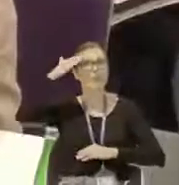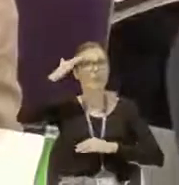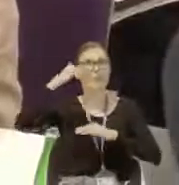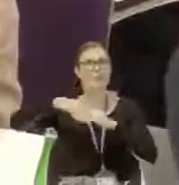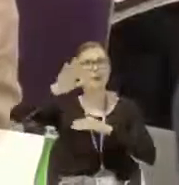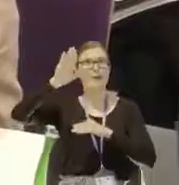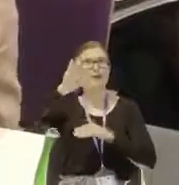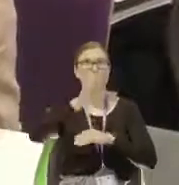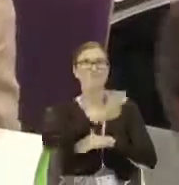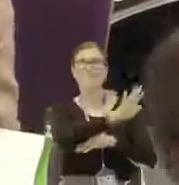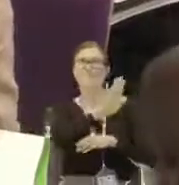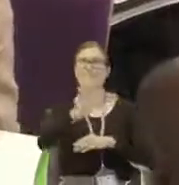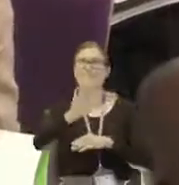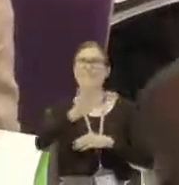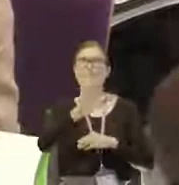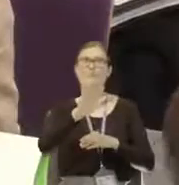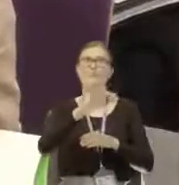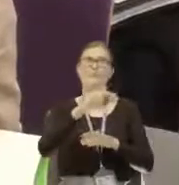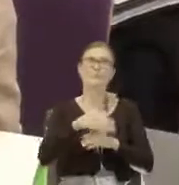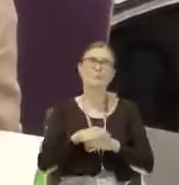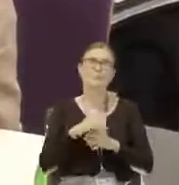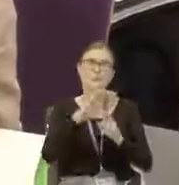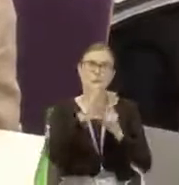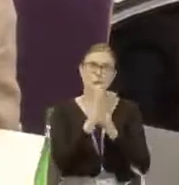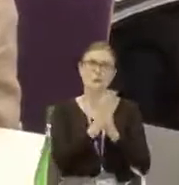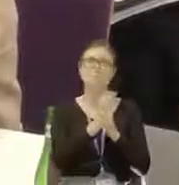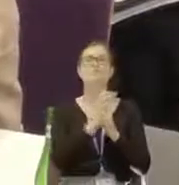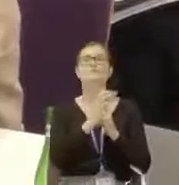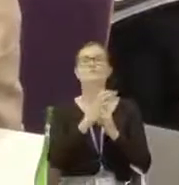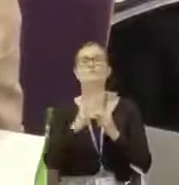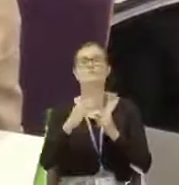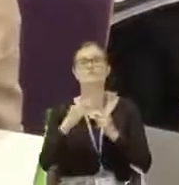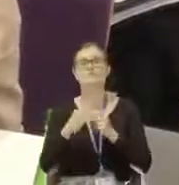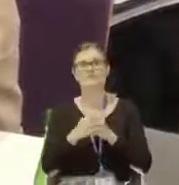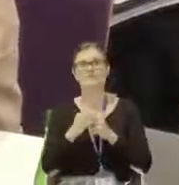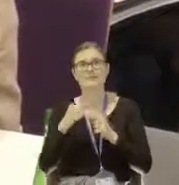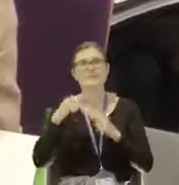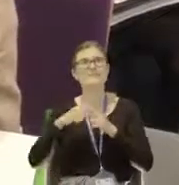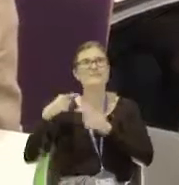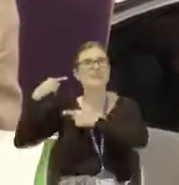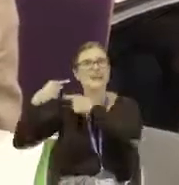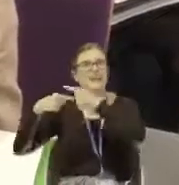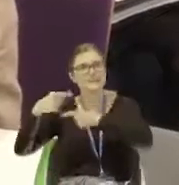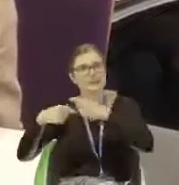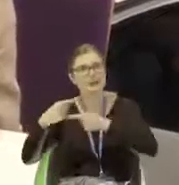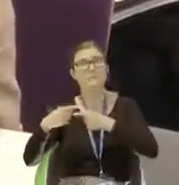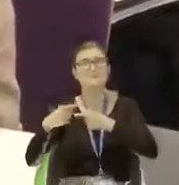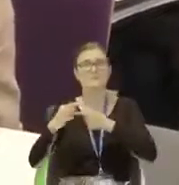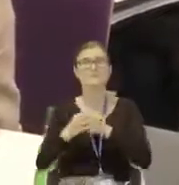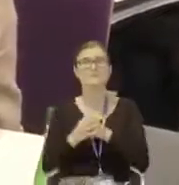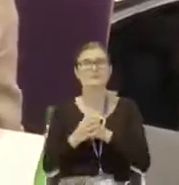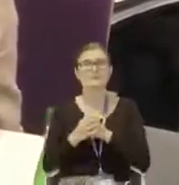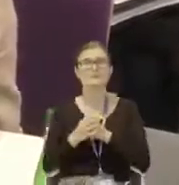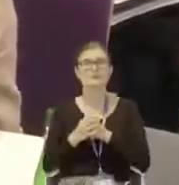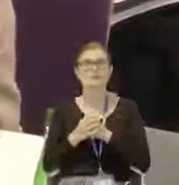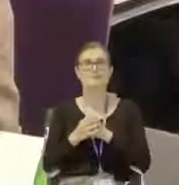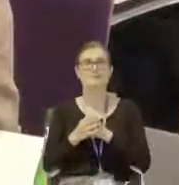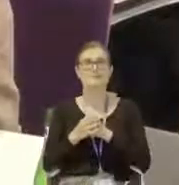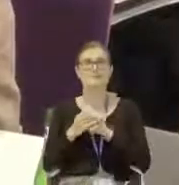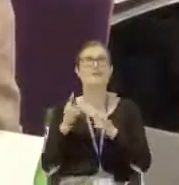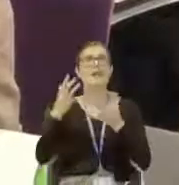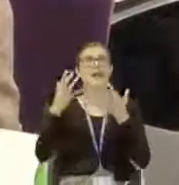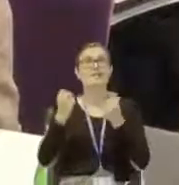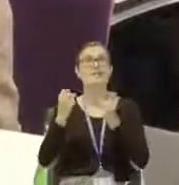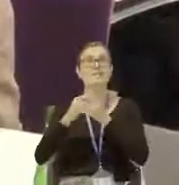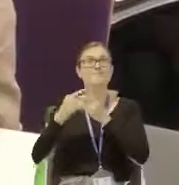this other activities that is not based on physical and